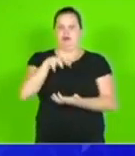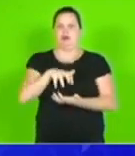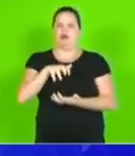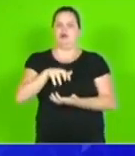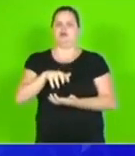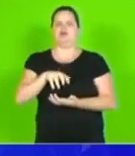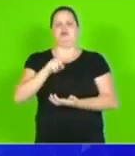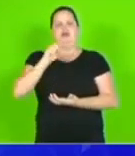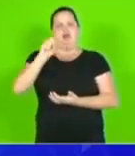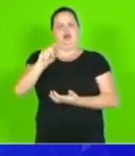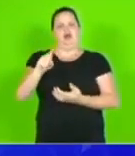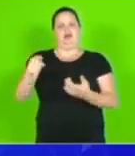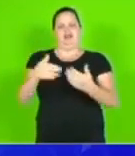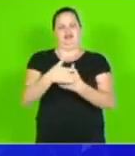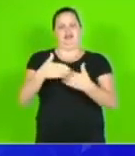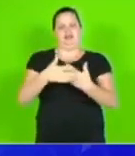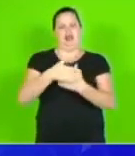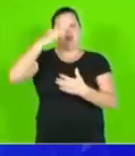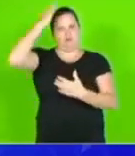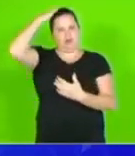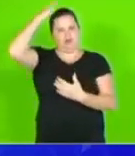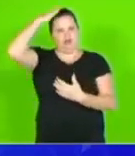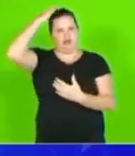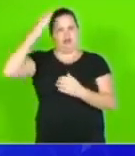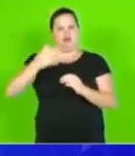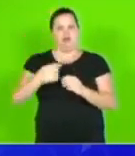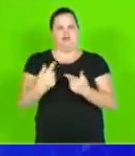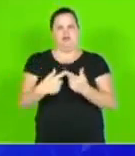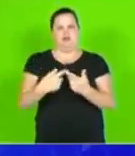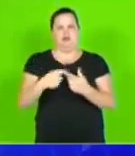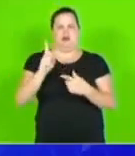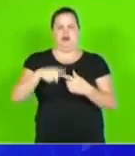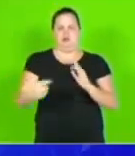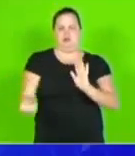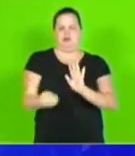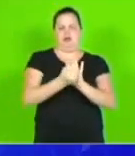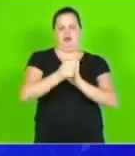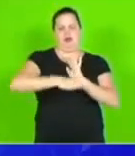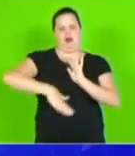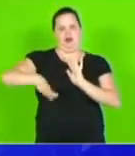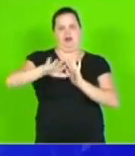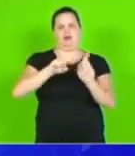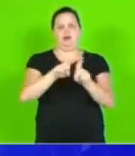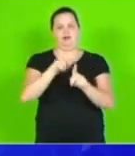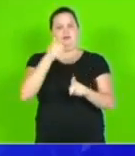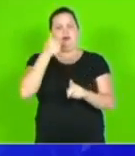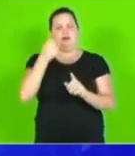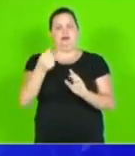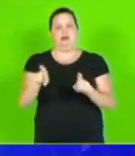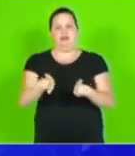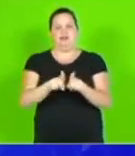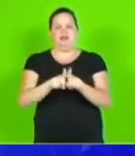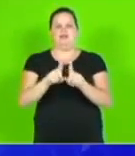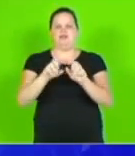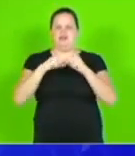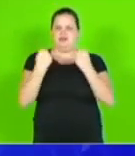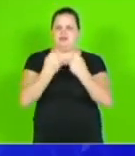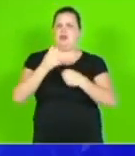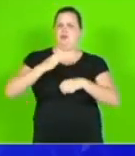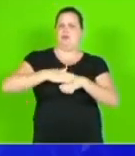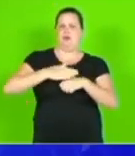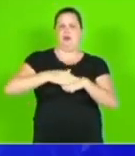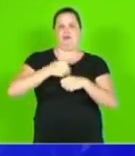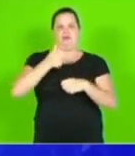for beginners in the city of Ponta Grossa in Paraná. There was a meeting of